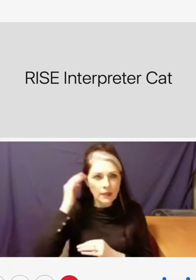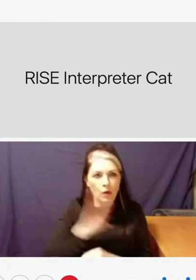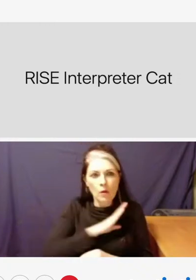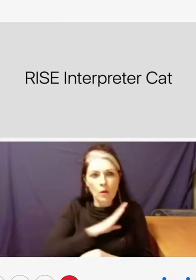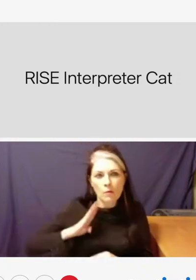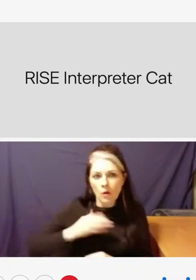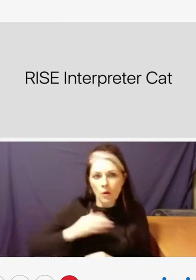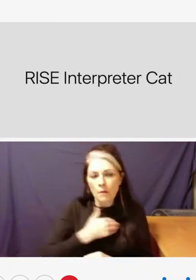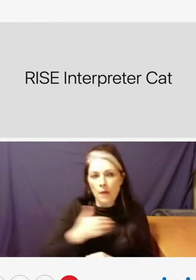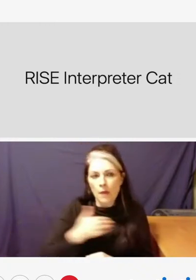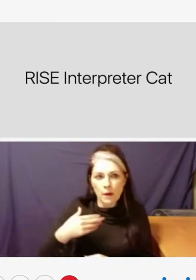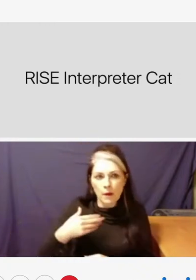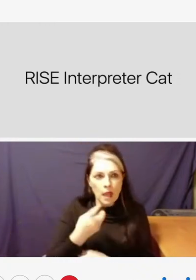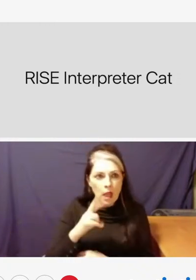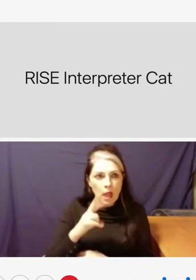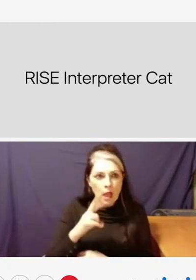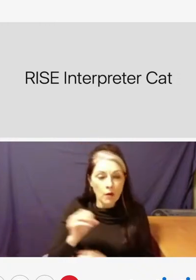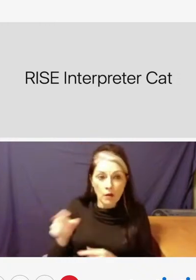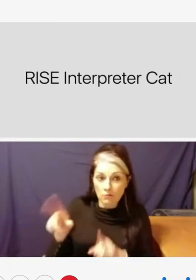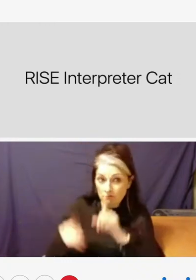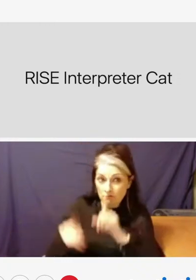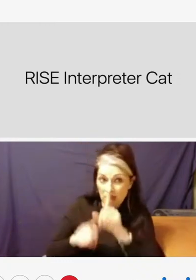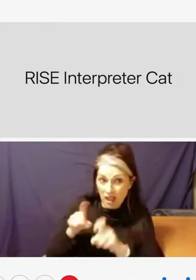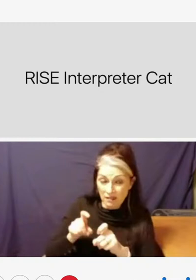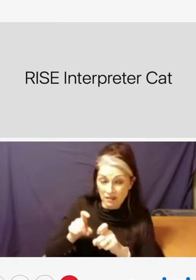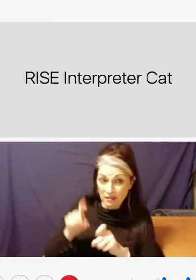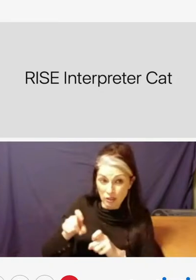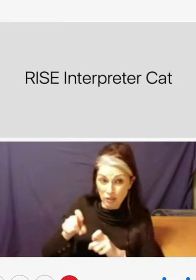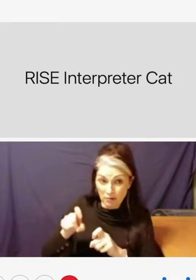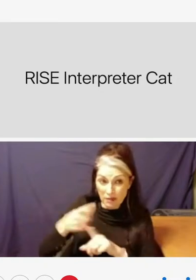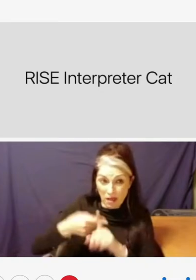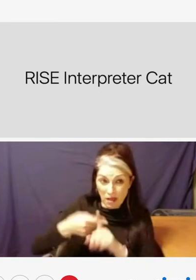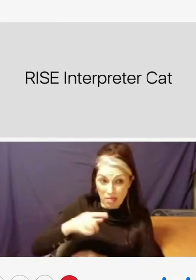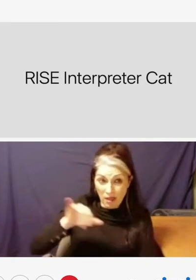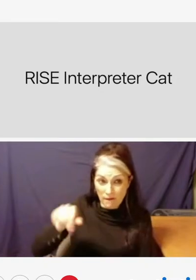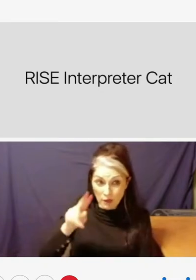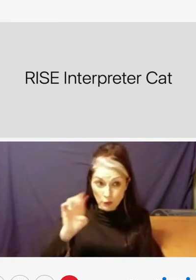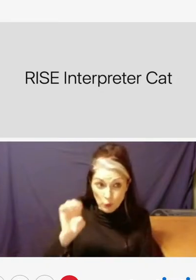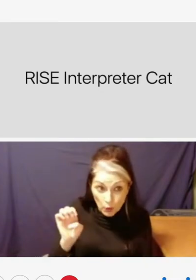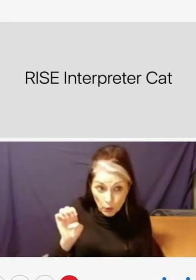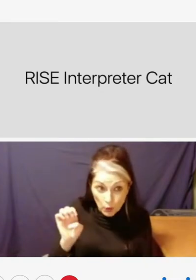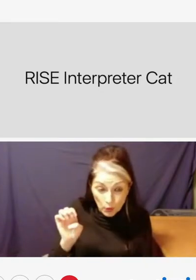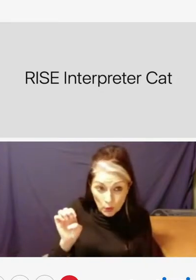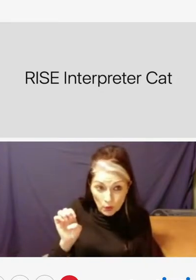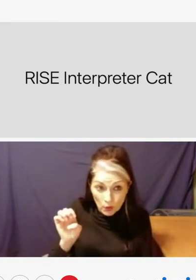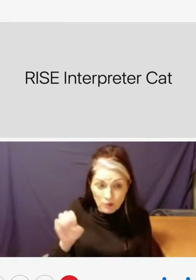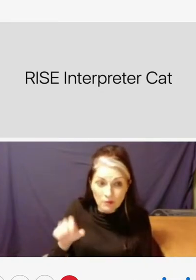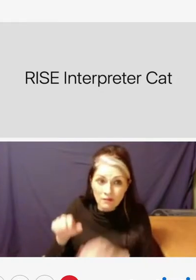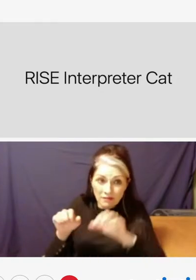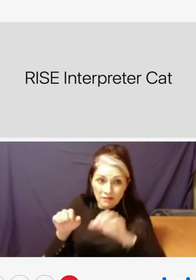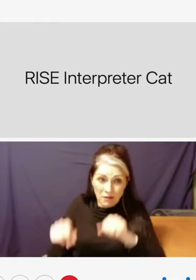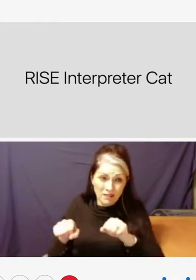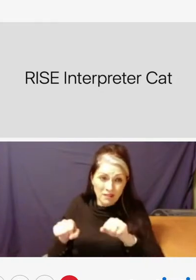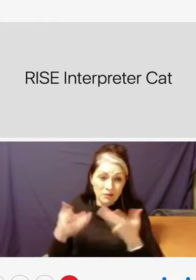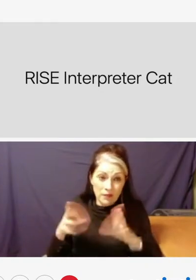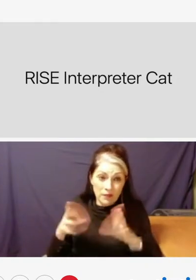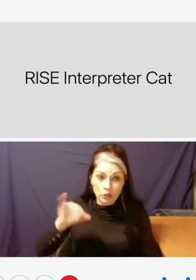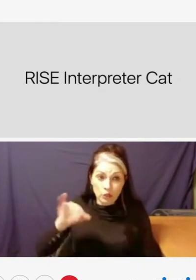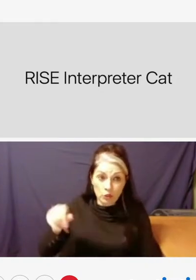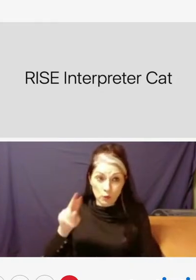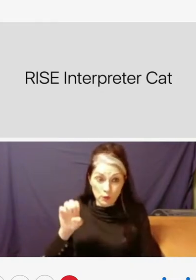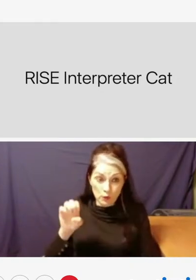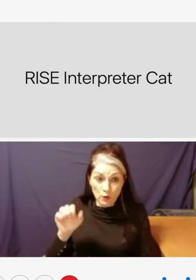should be done by June so this way we could potentially be done by June so with that board members thank you for all your